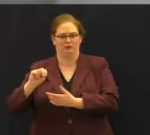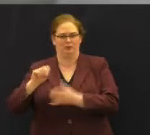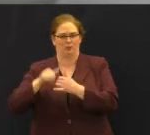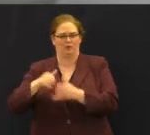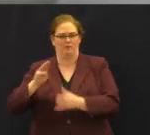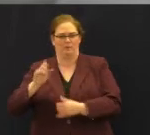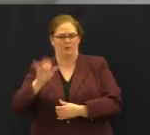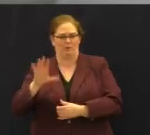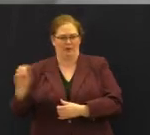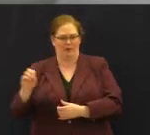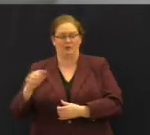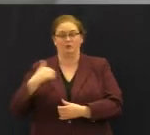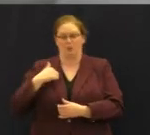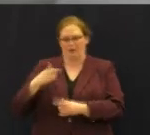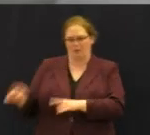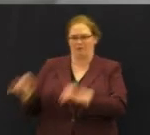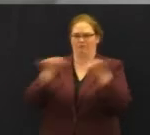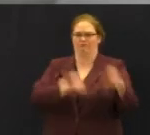and that's what they're going to do in Percy.